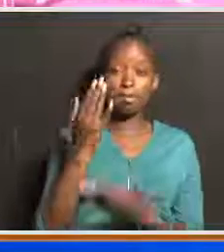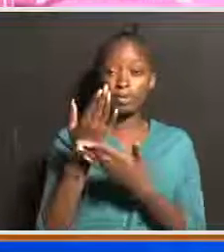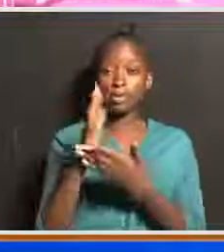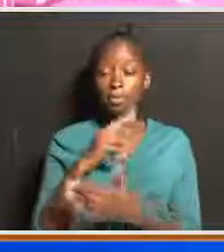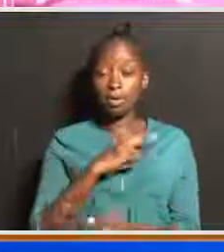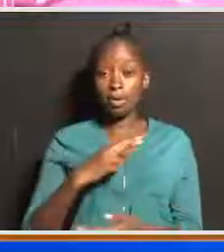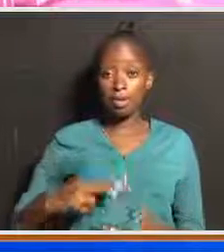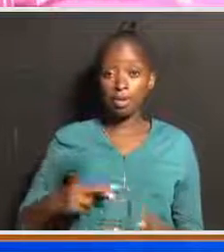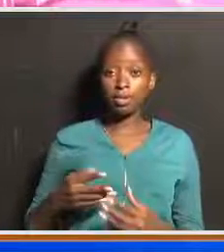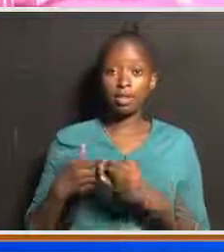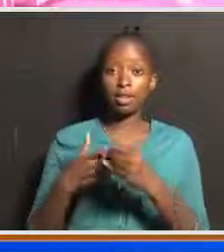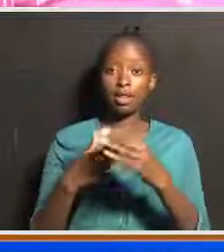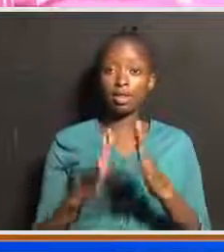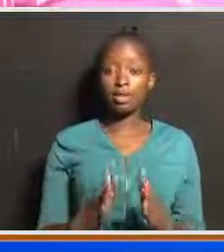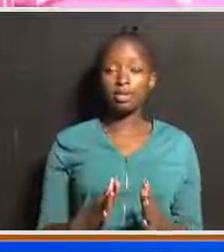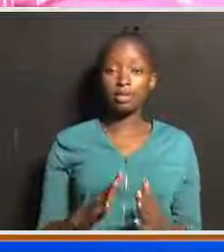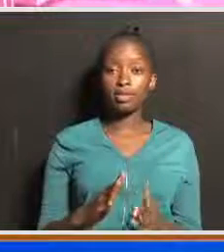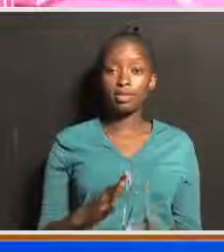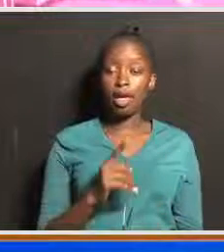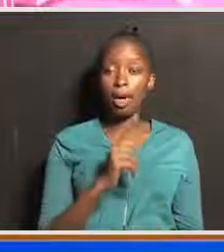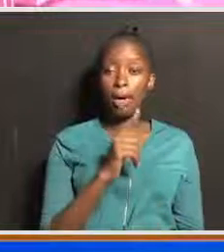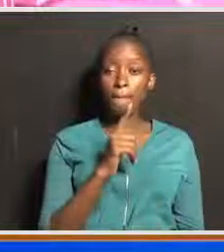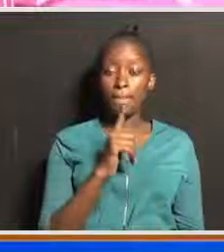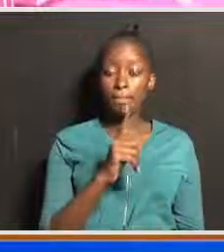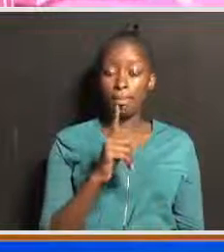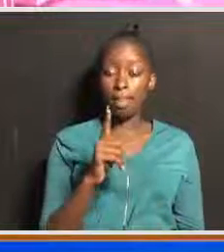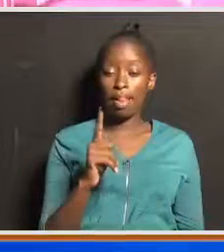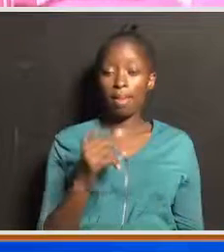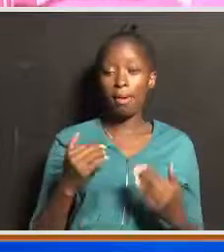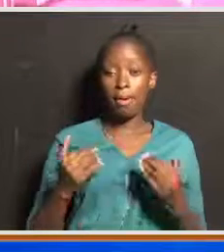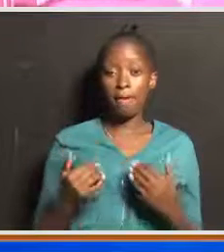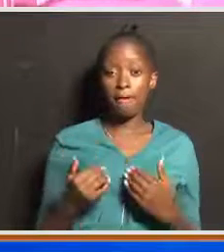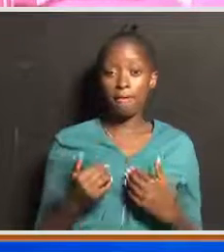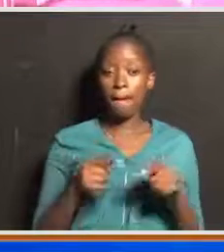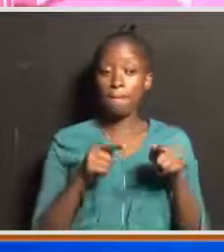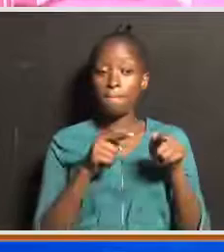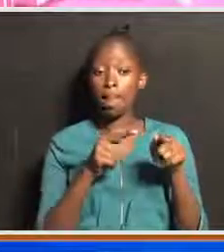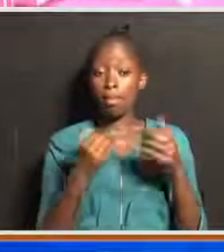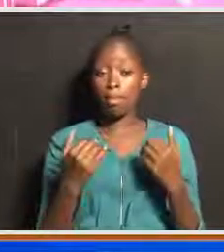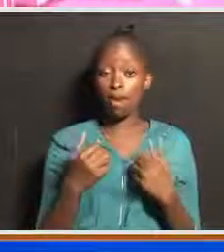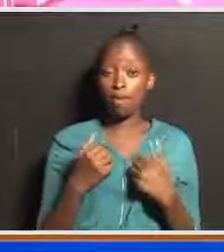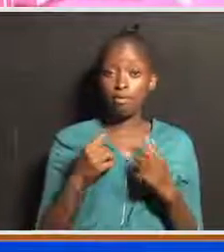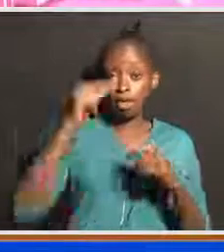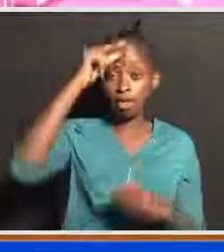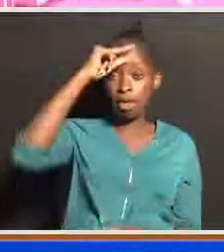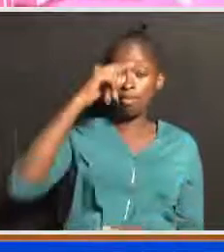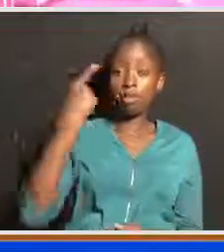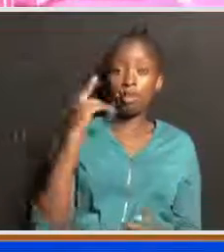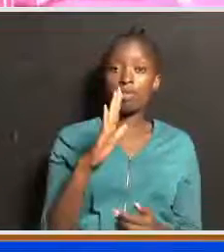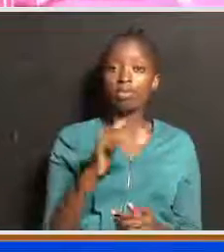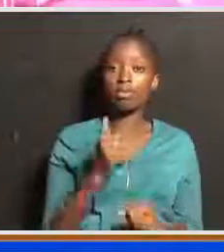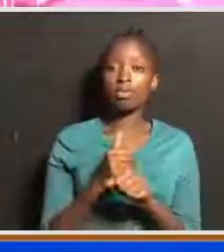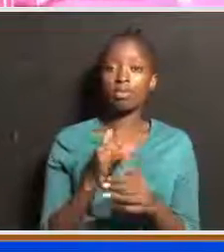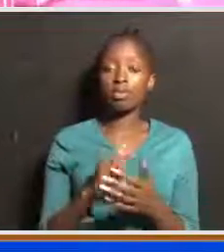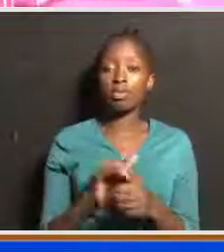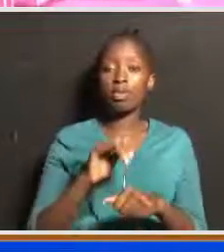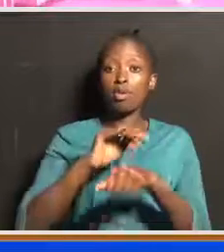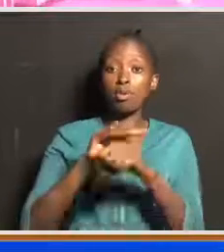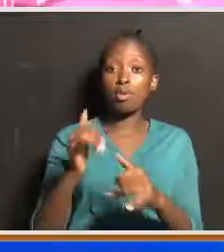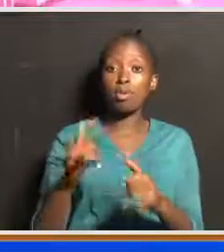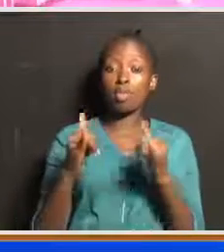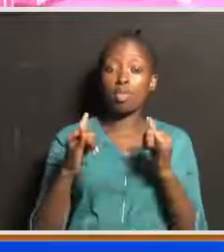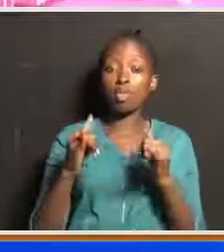Nakuru have blamed the government for failing to prevent the deaths of innocent Kenyans under the cultic movement. The leader of the Good News International Church,